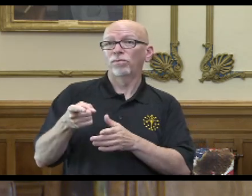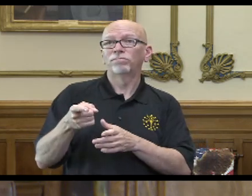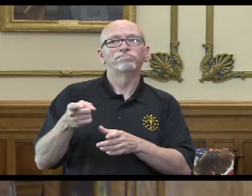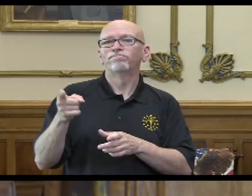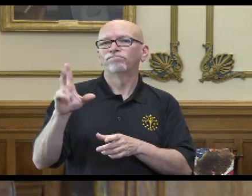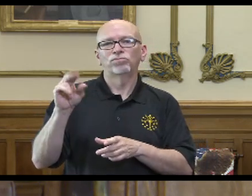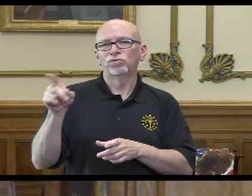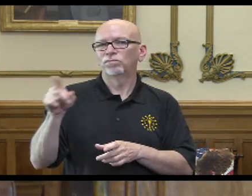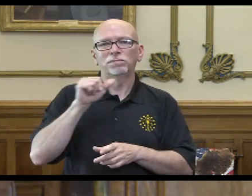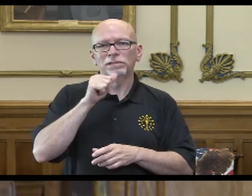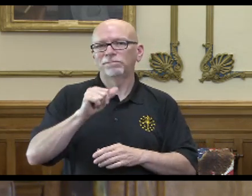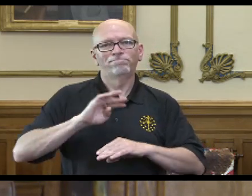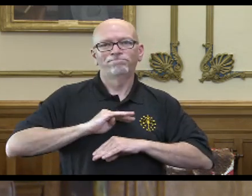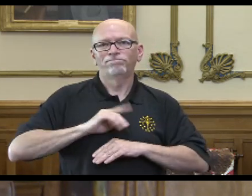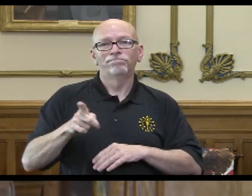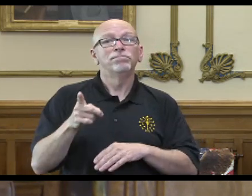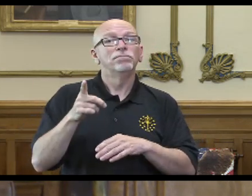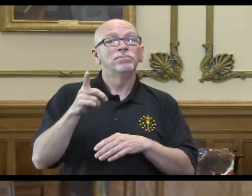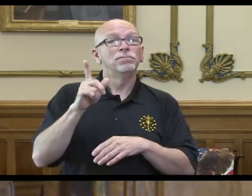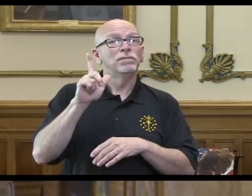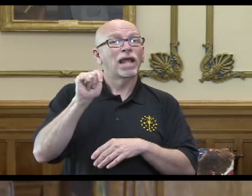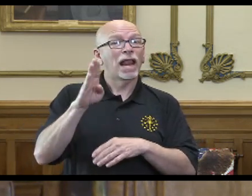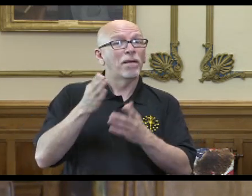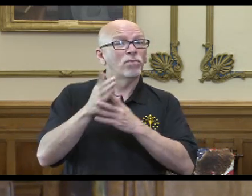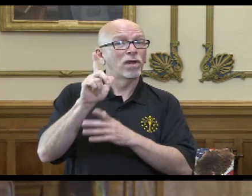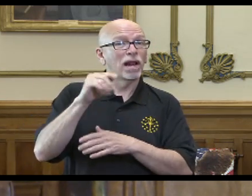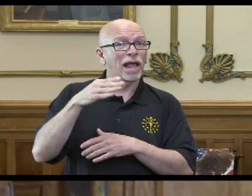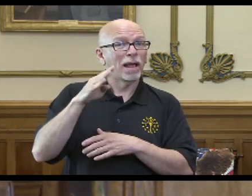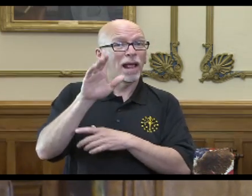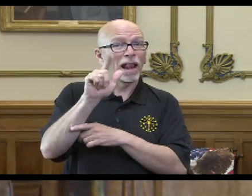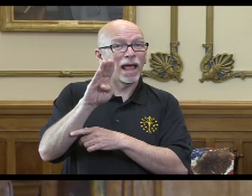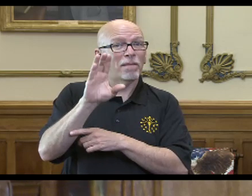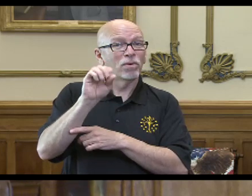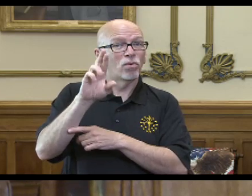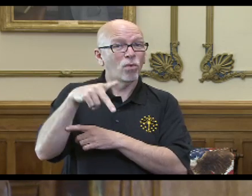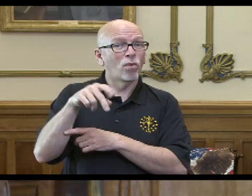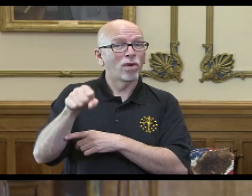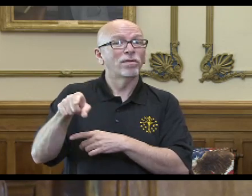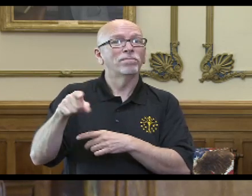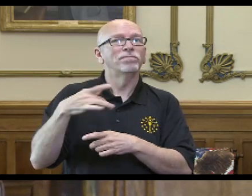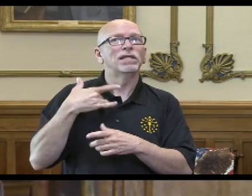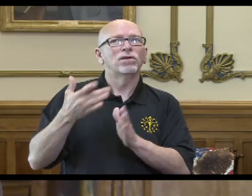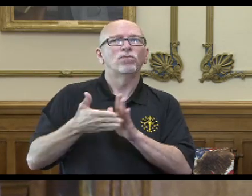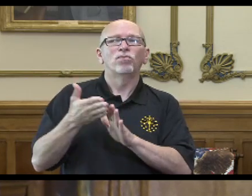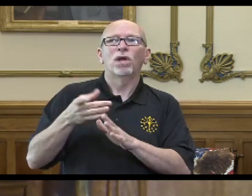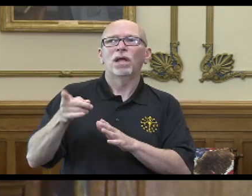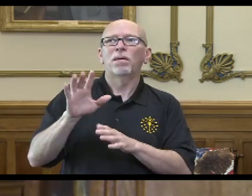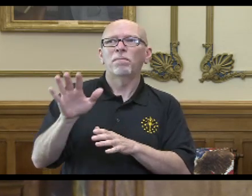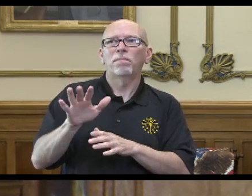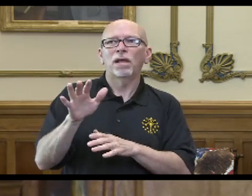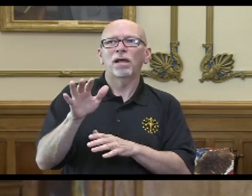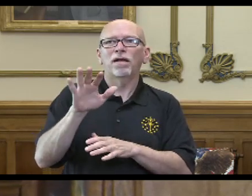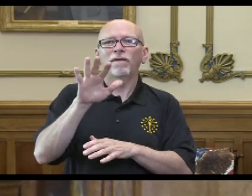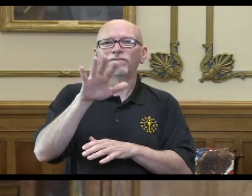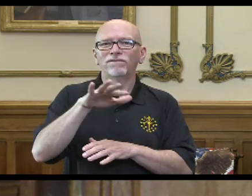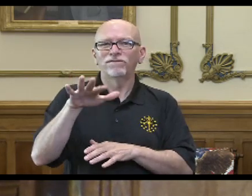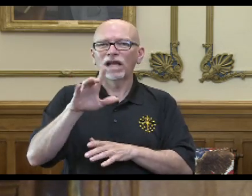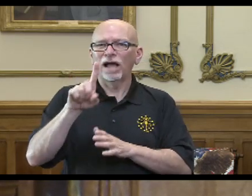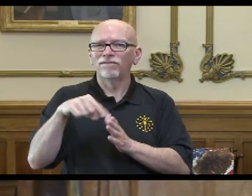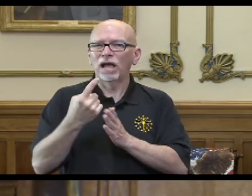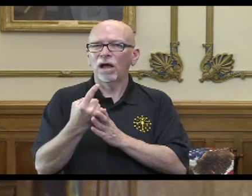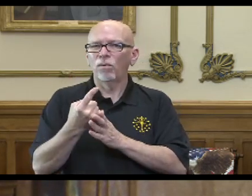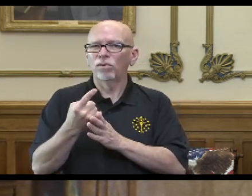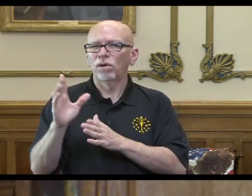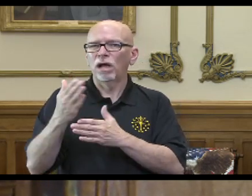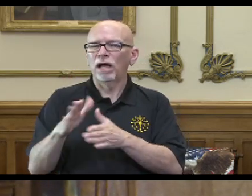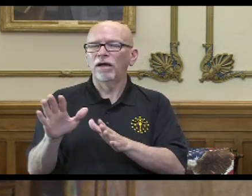are not. The labs that go through LabCorp more locally are running, the last time I looked, about 55 hours,